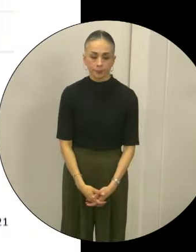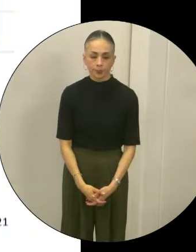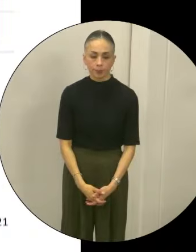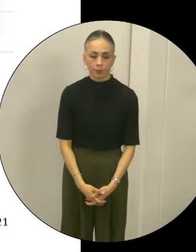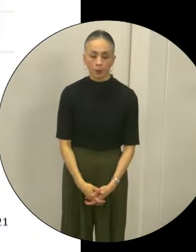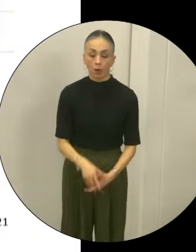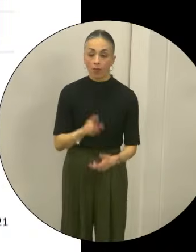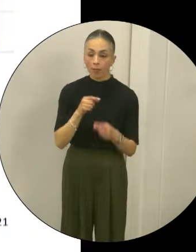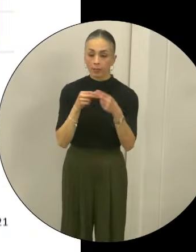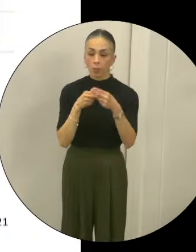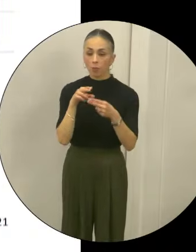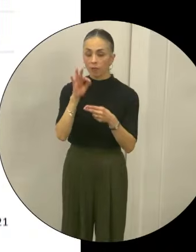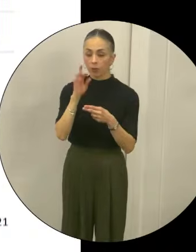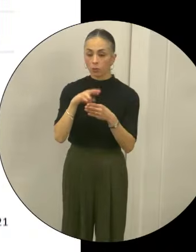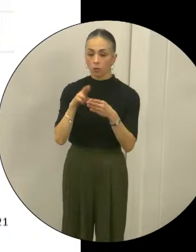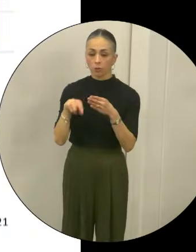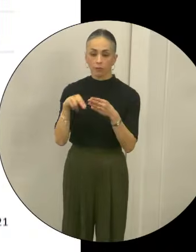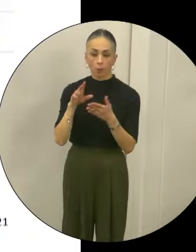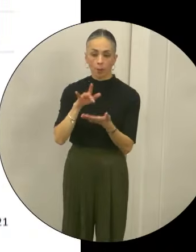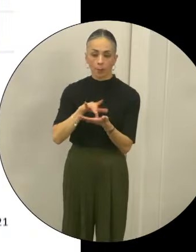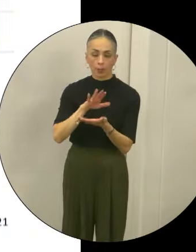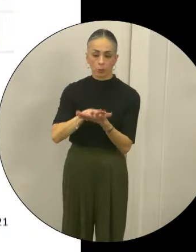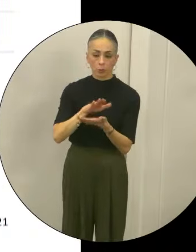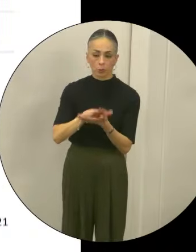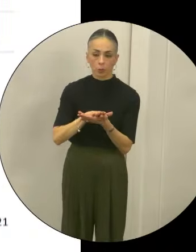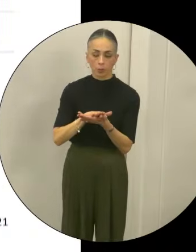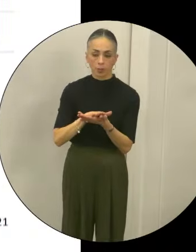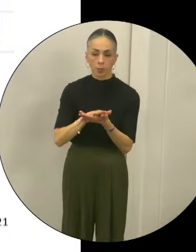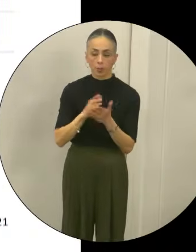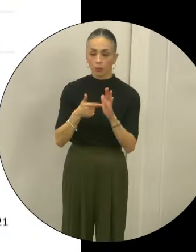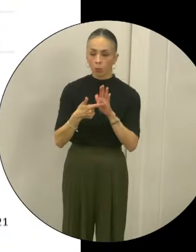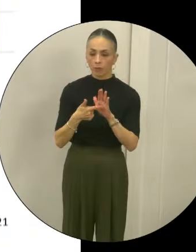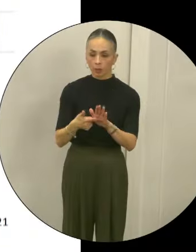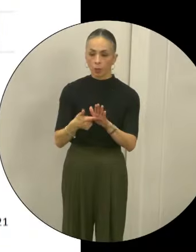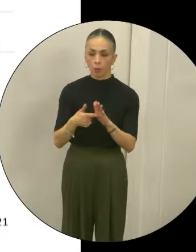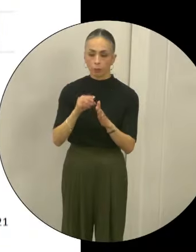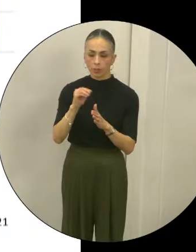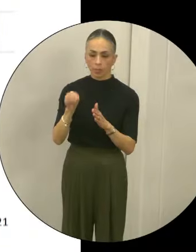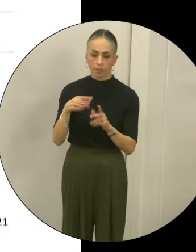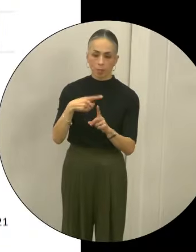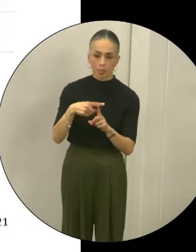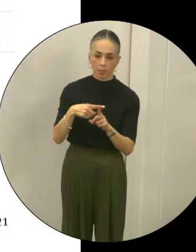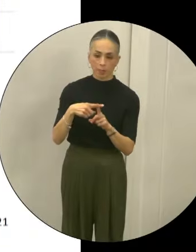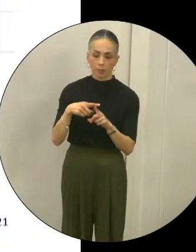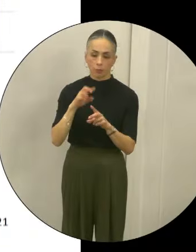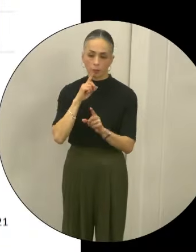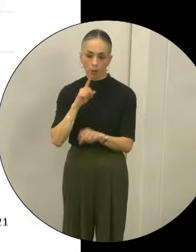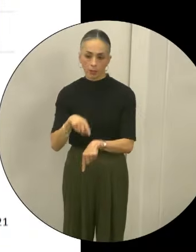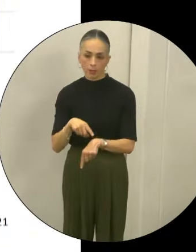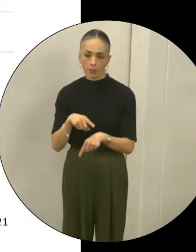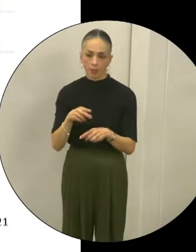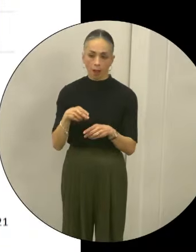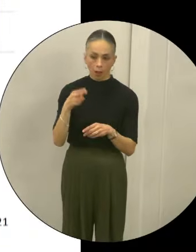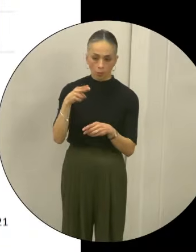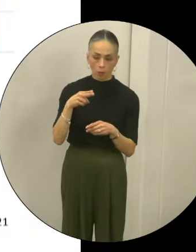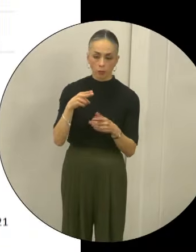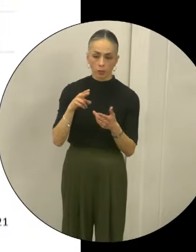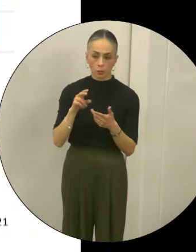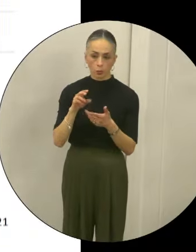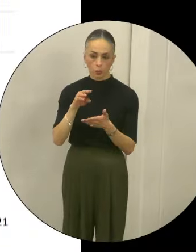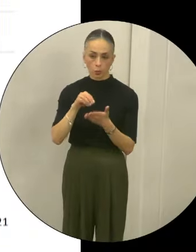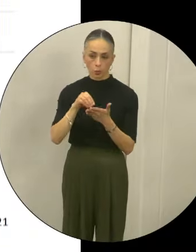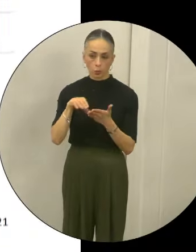On this slide, you will find the results from middle schools, which reveal percentage positive responses higher across all student groups when compared to previous school